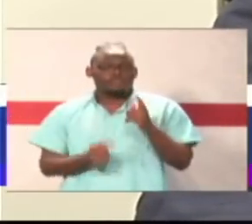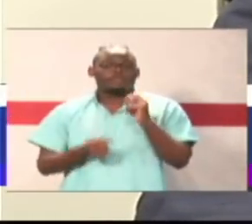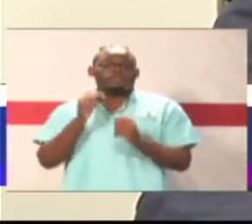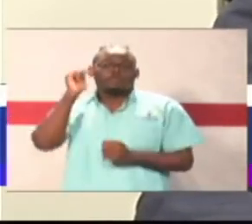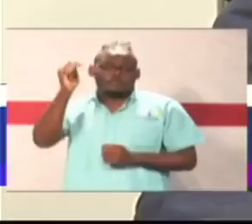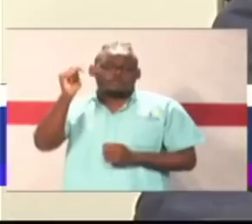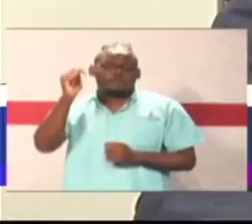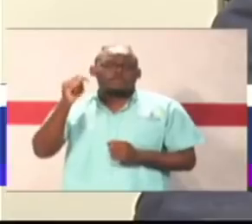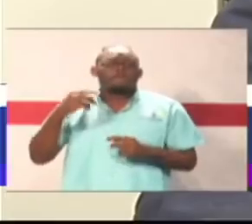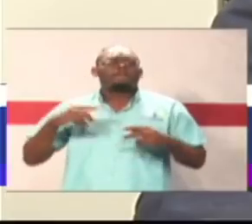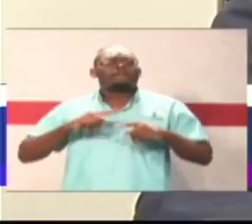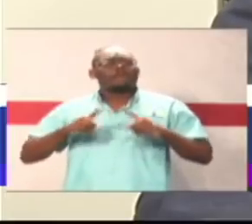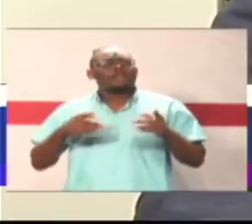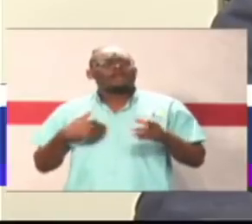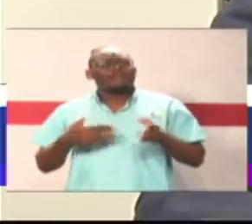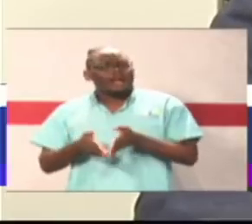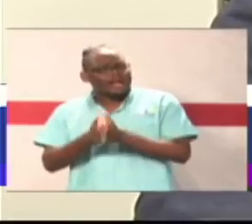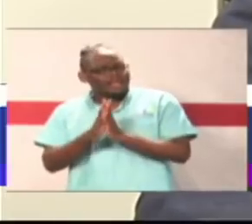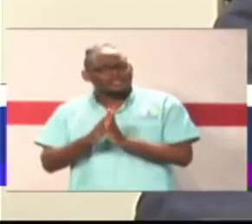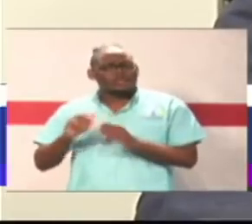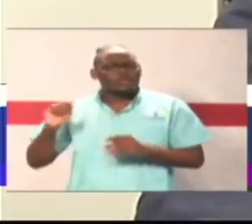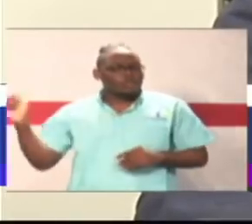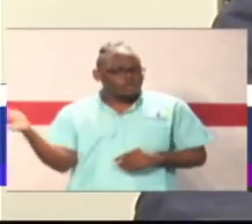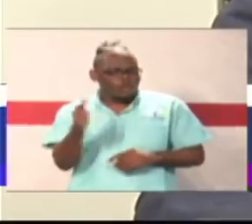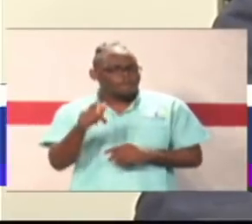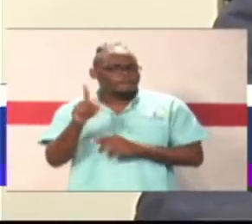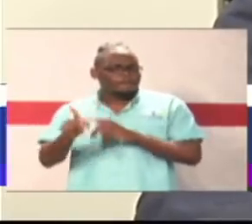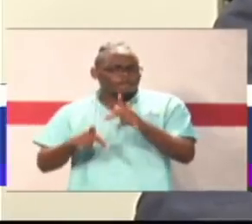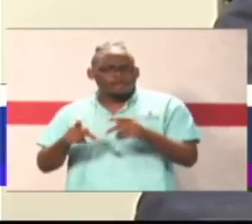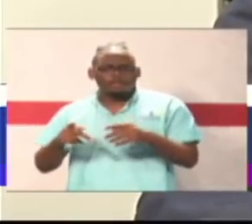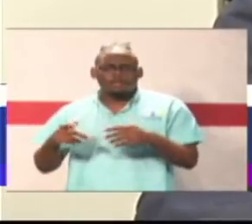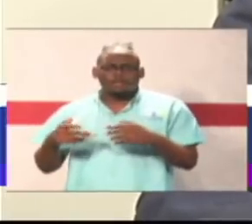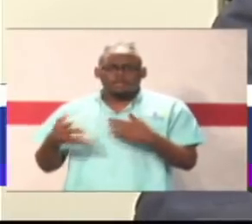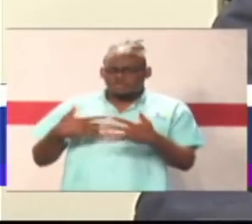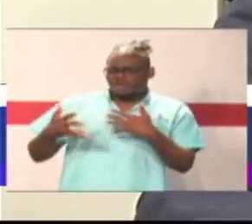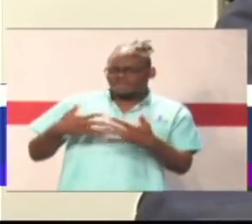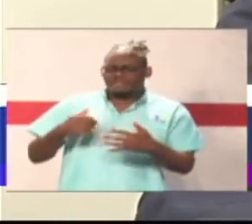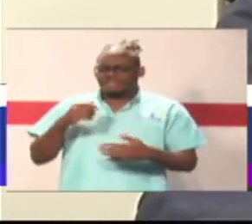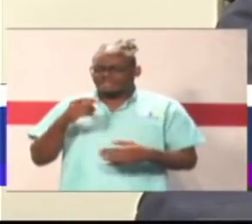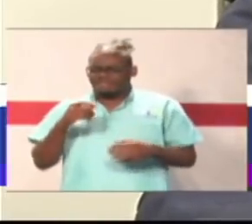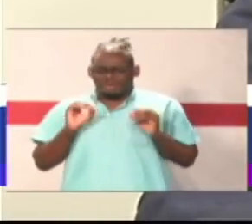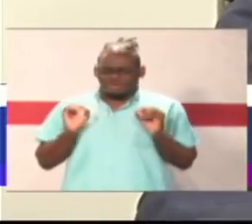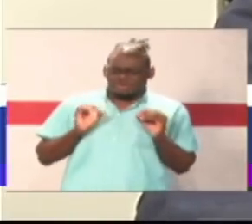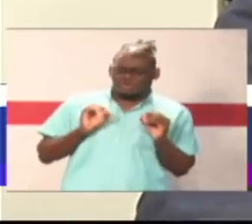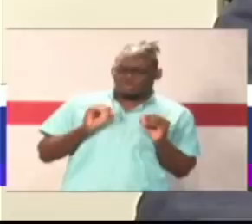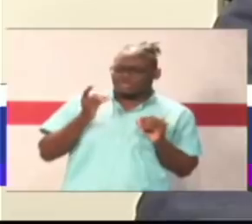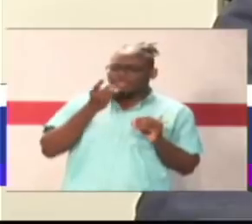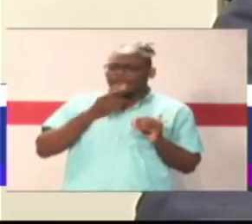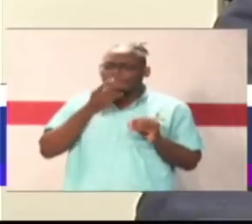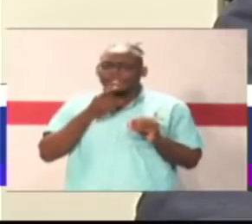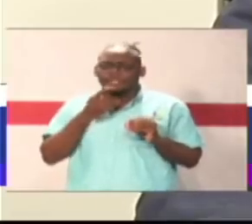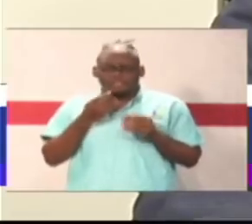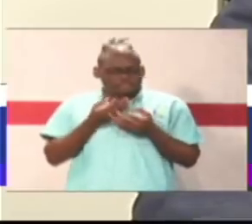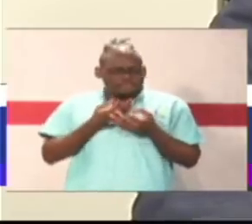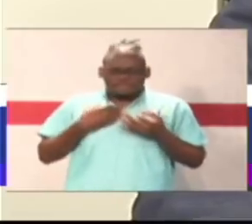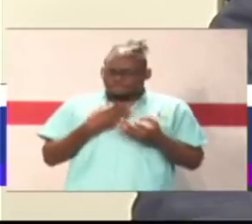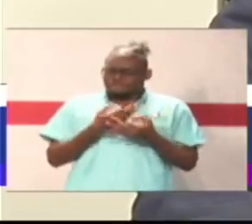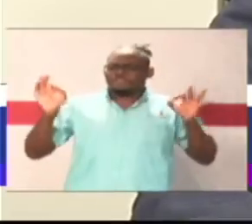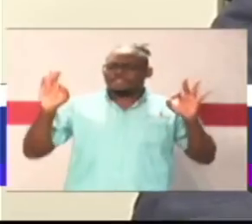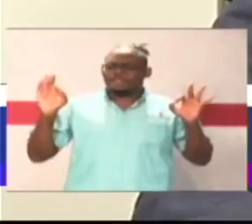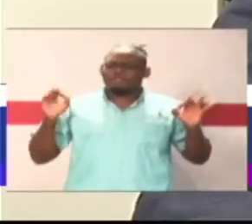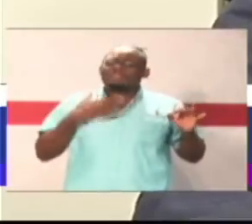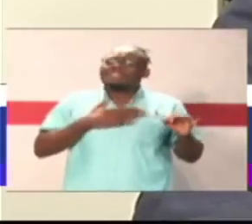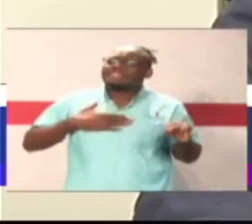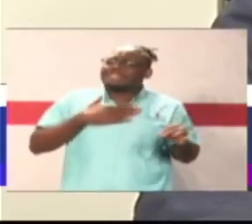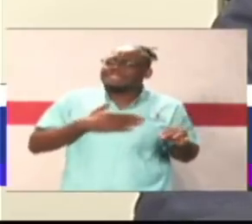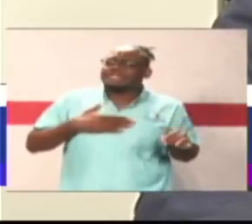persons, diabetic or not, all adults, diabetic or not, simply get